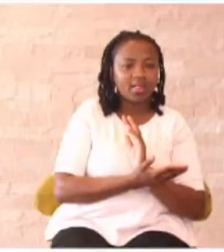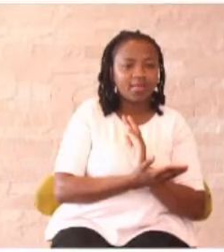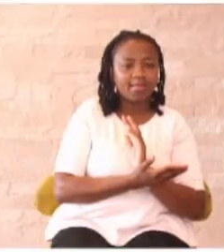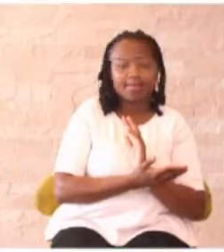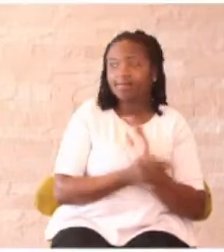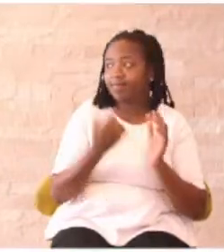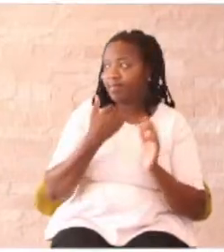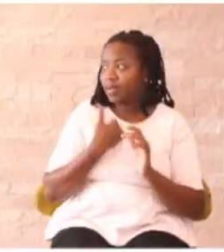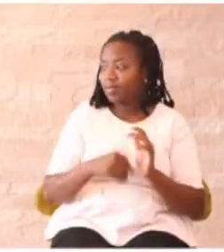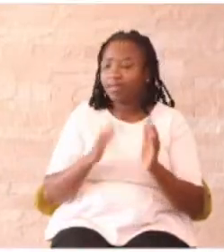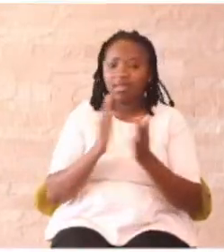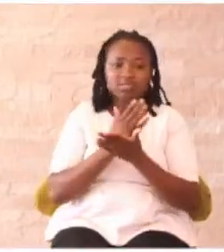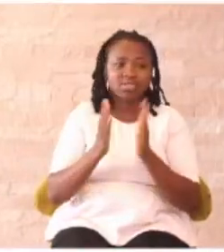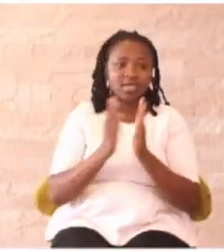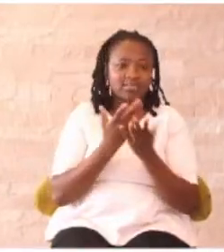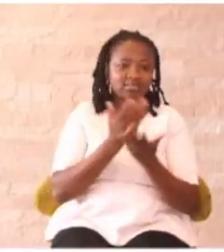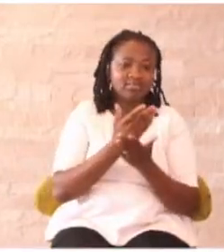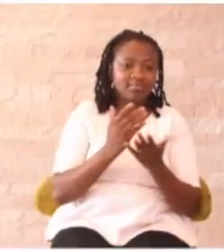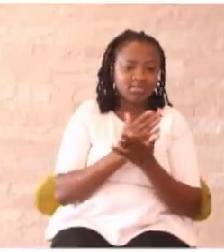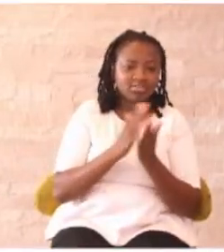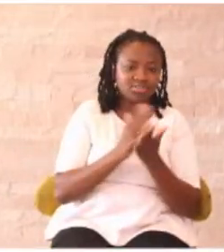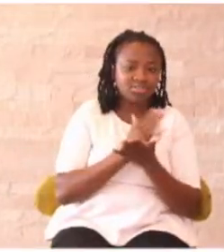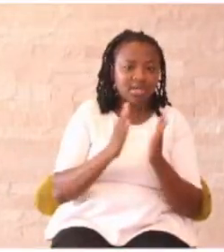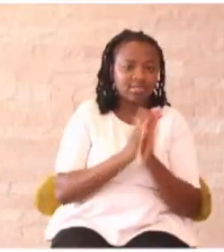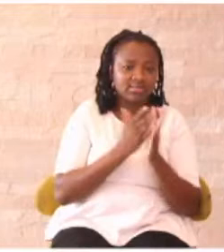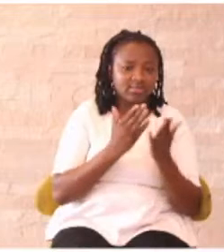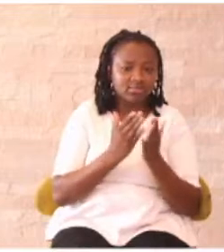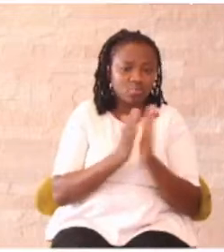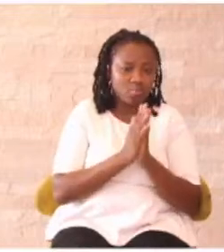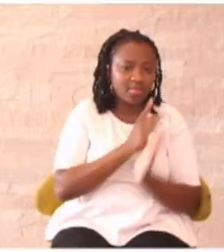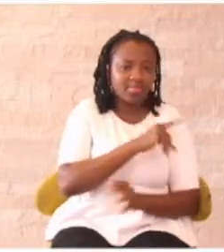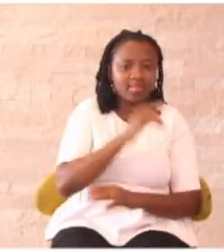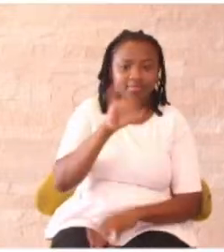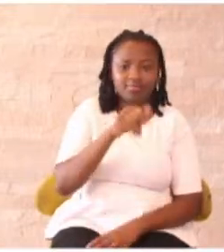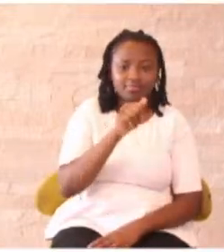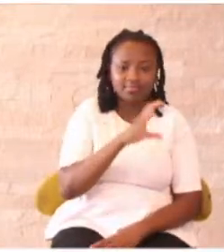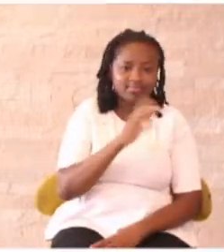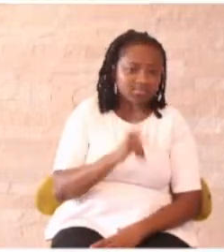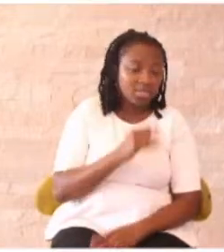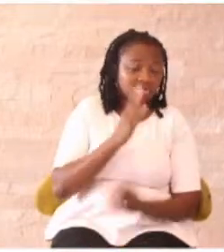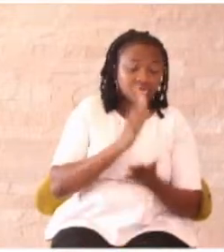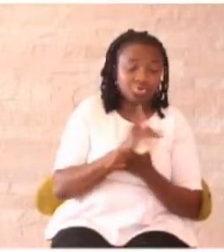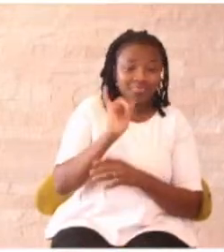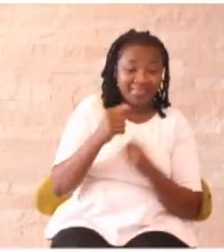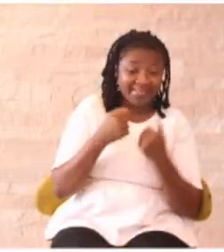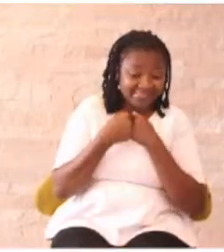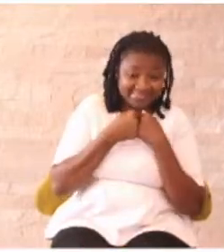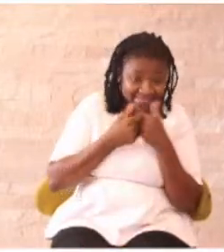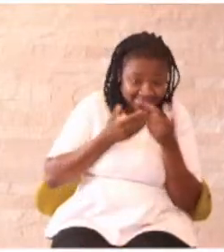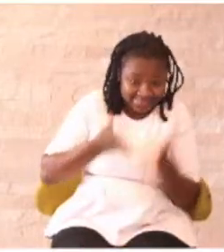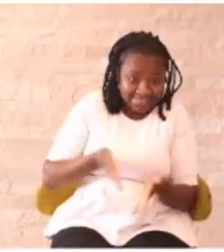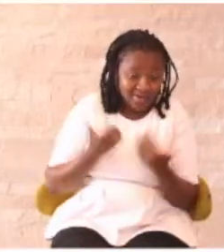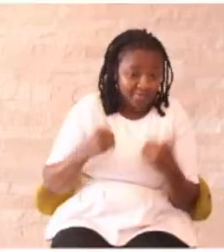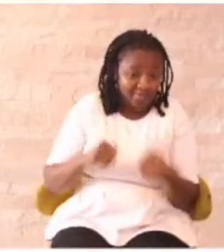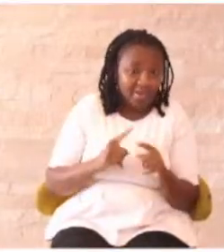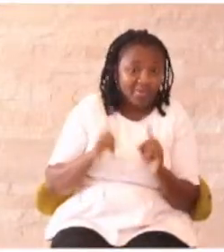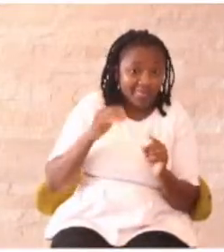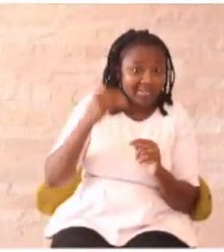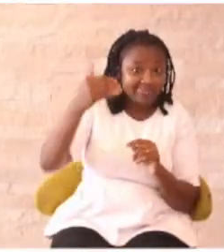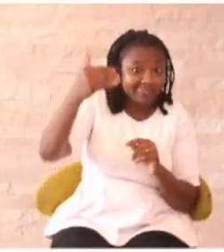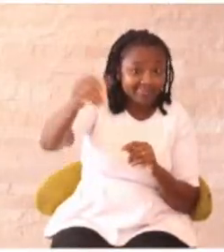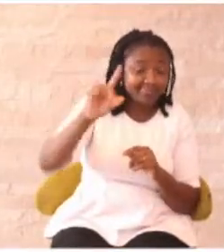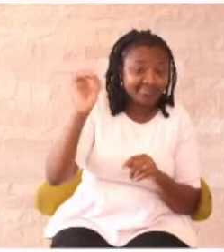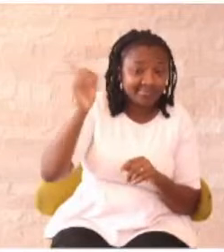I was sharing something with Jackie here, and it is not a challenge yet, but it will be if the